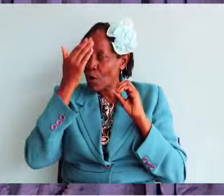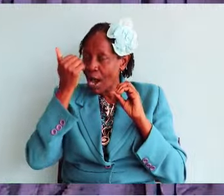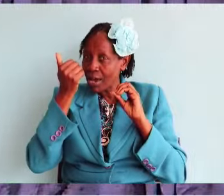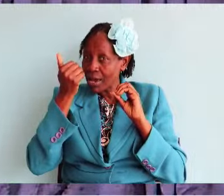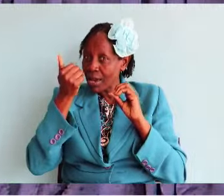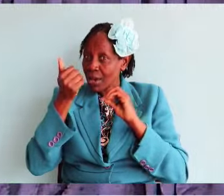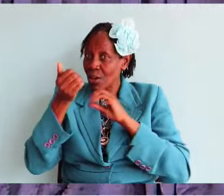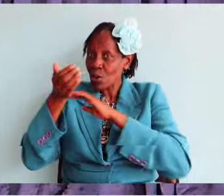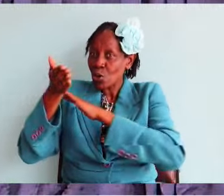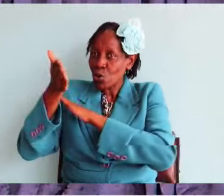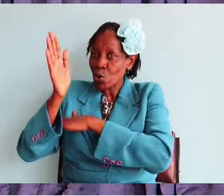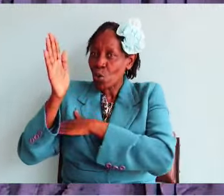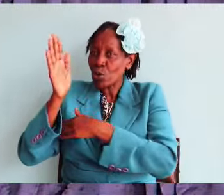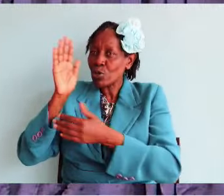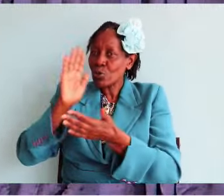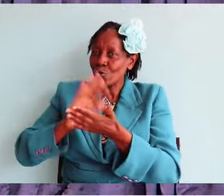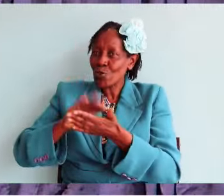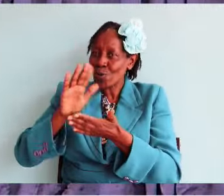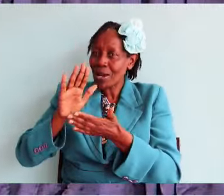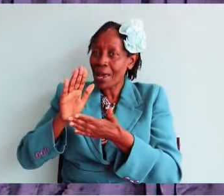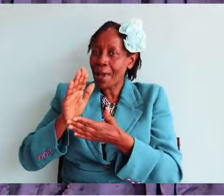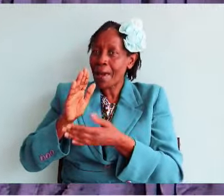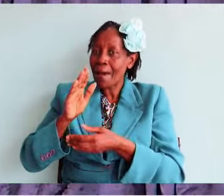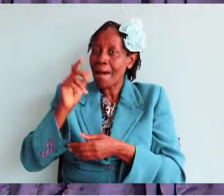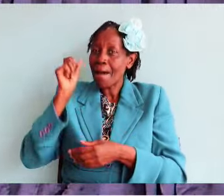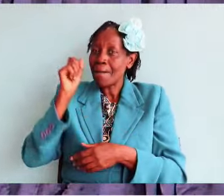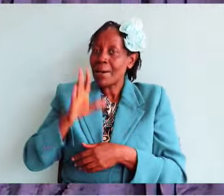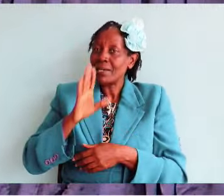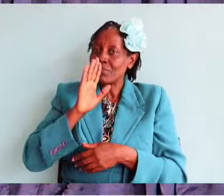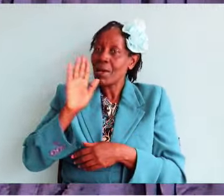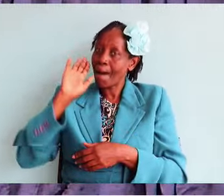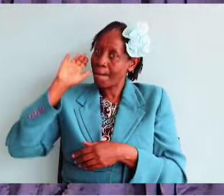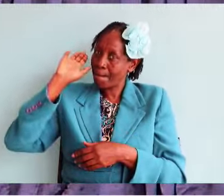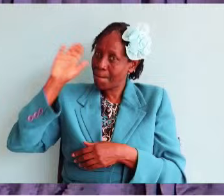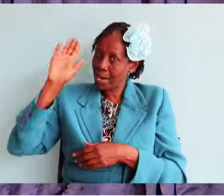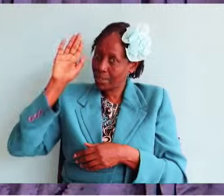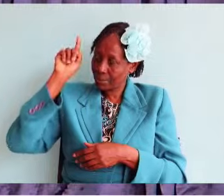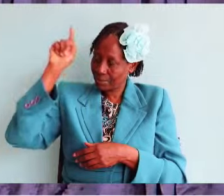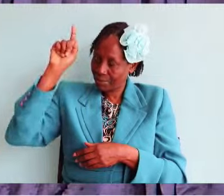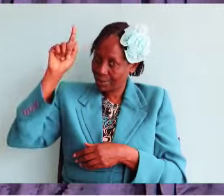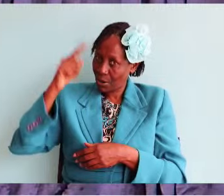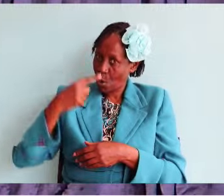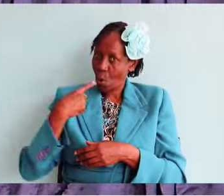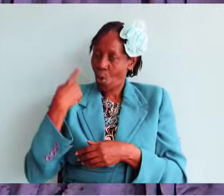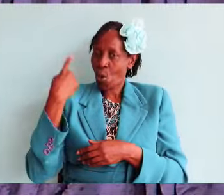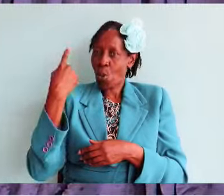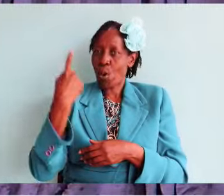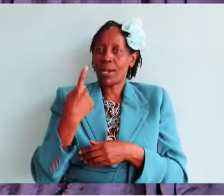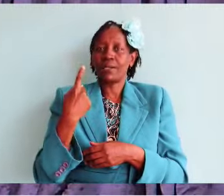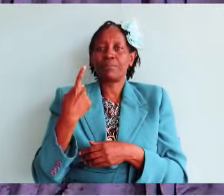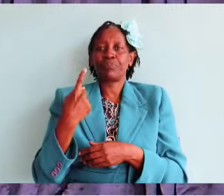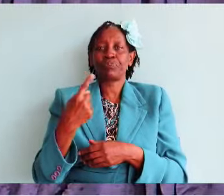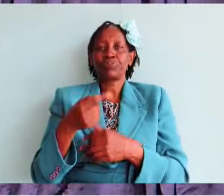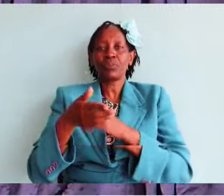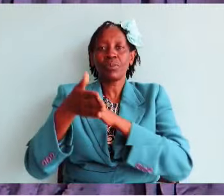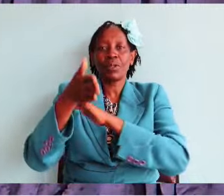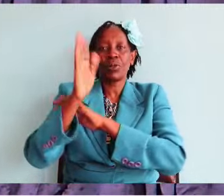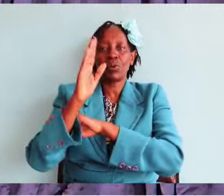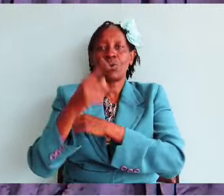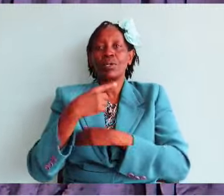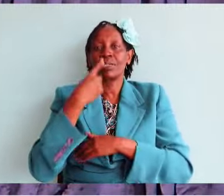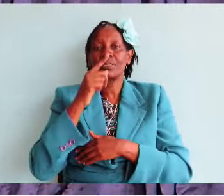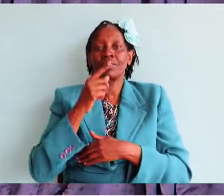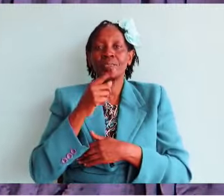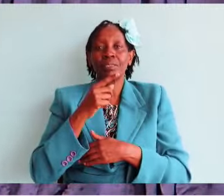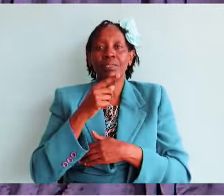avoid that. It is the same thing that God is telling them in Deuteronomy chapter 8,